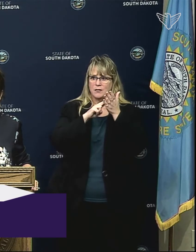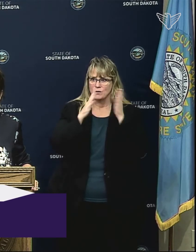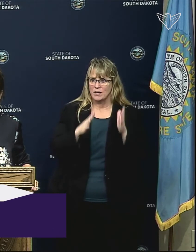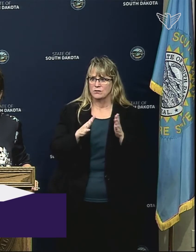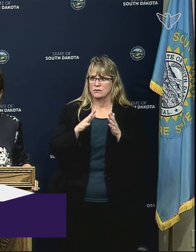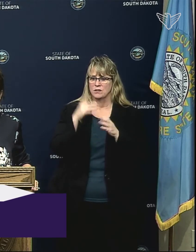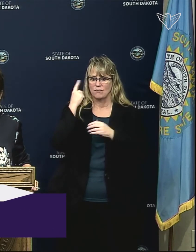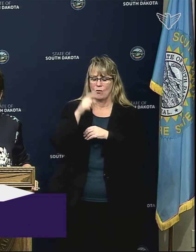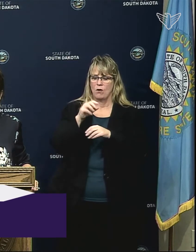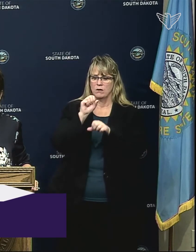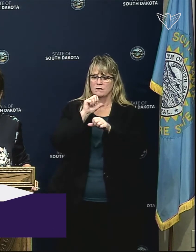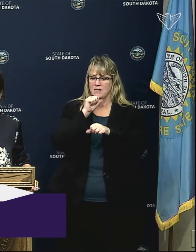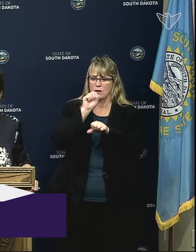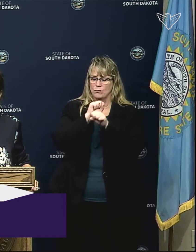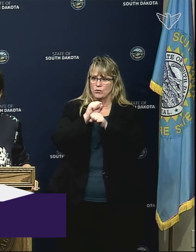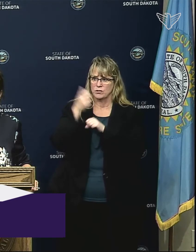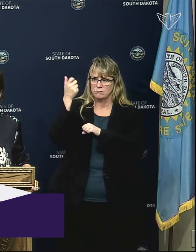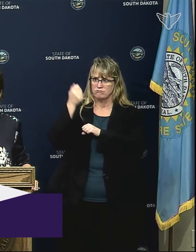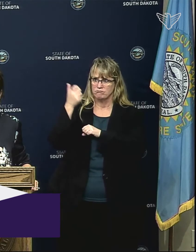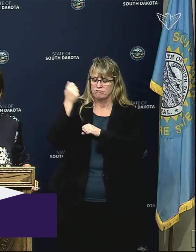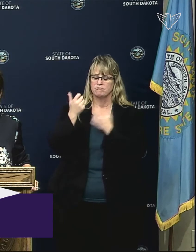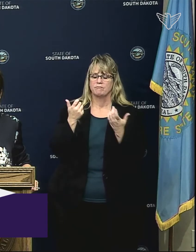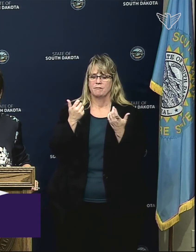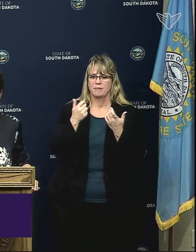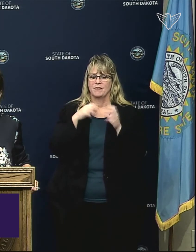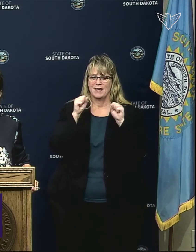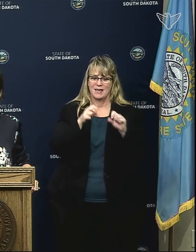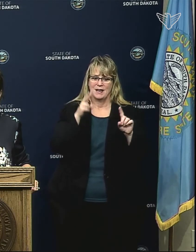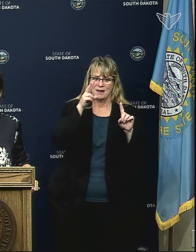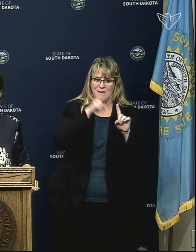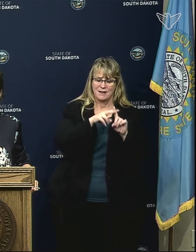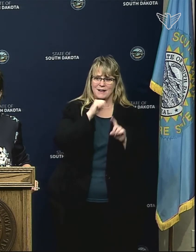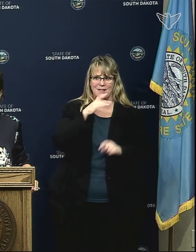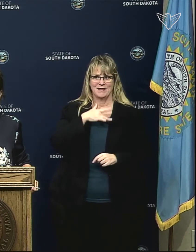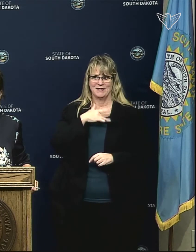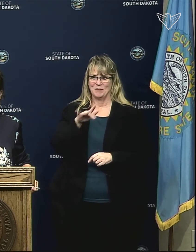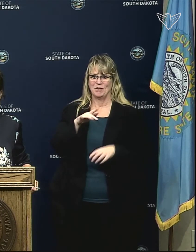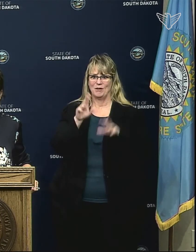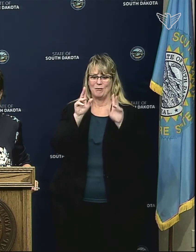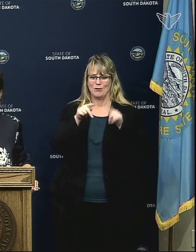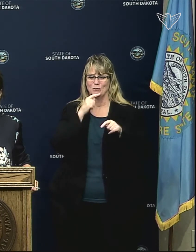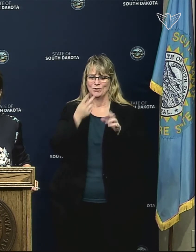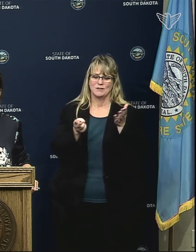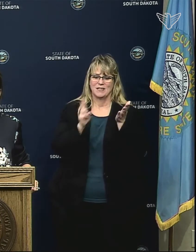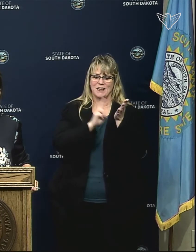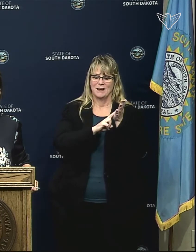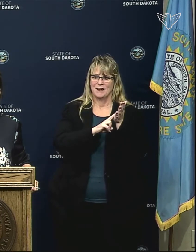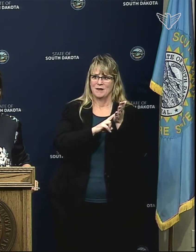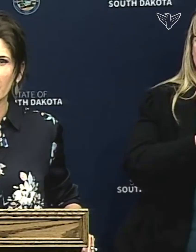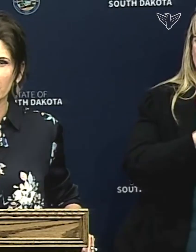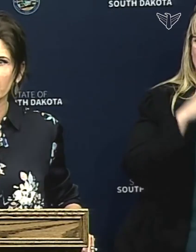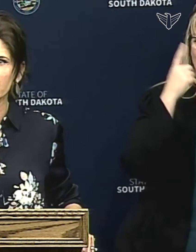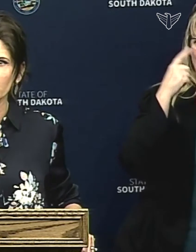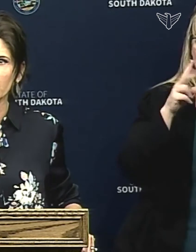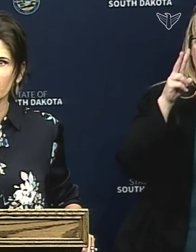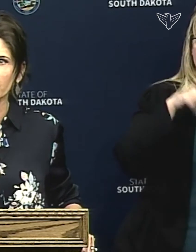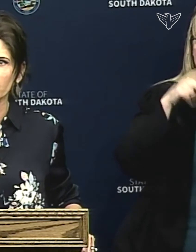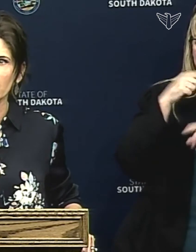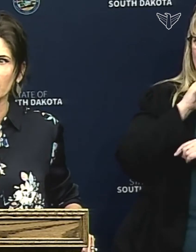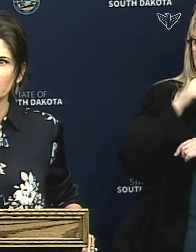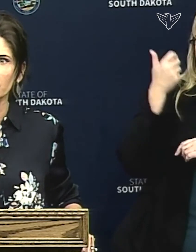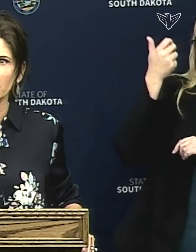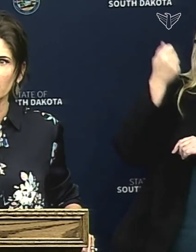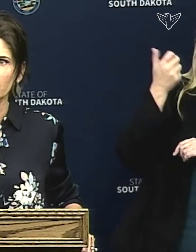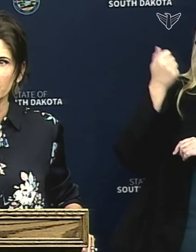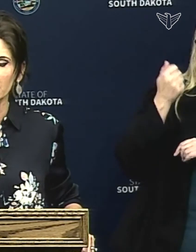folks have the chance to actually file. They're not the typical individuals that would sign up and file for unemployment. The fact that this will be their